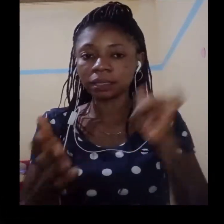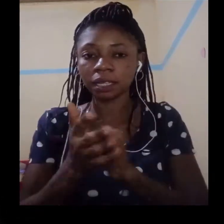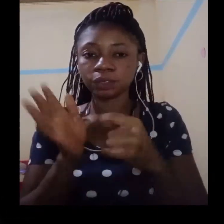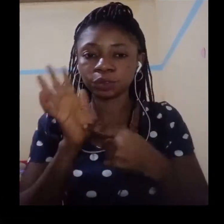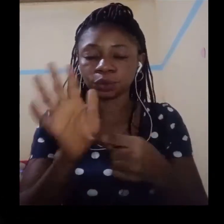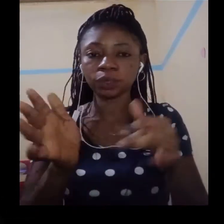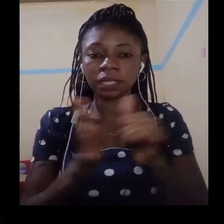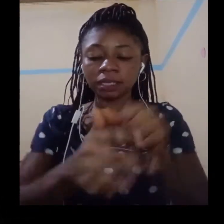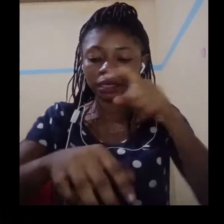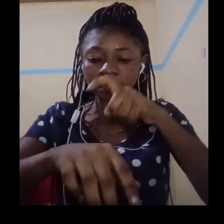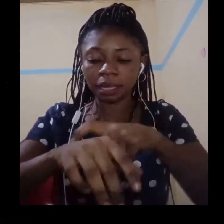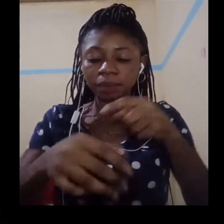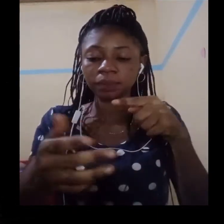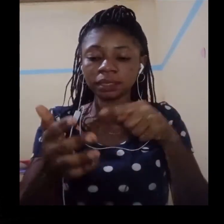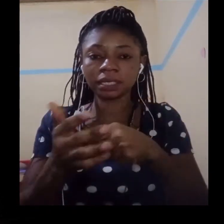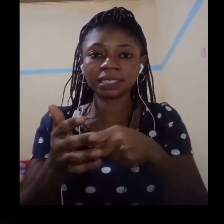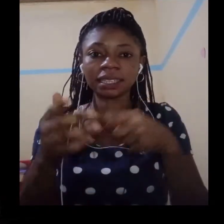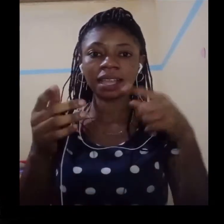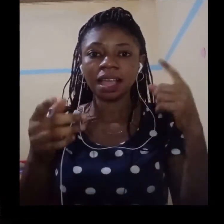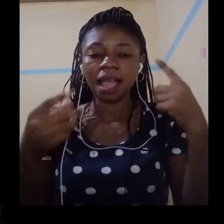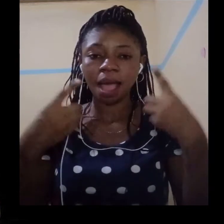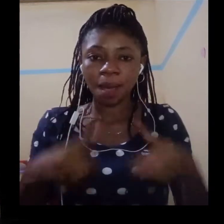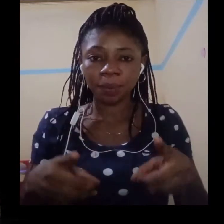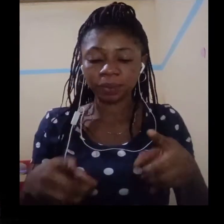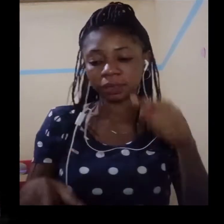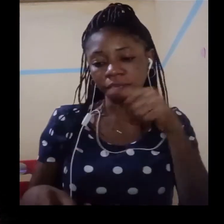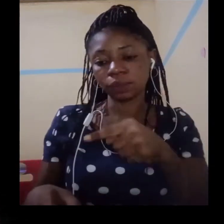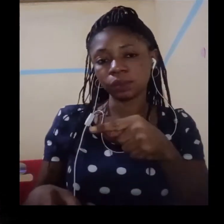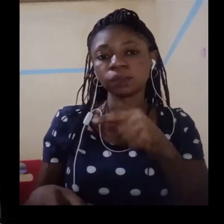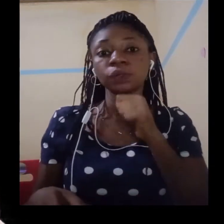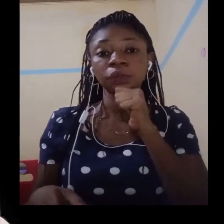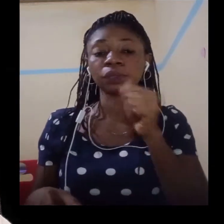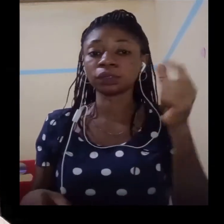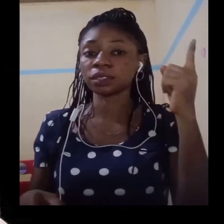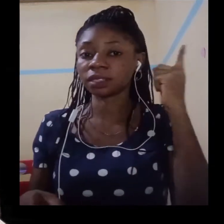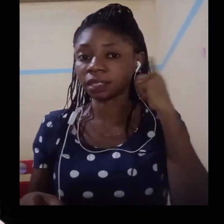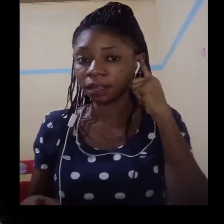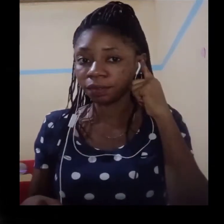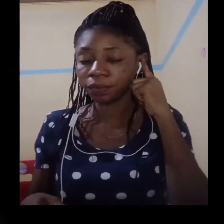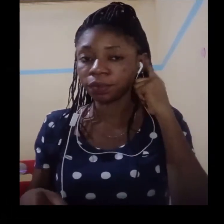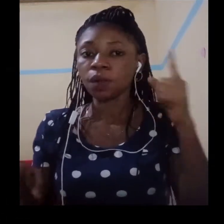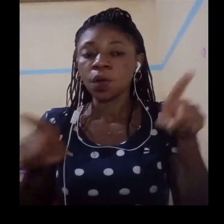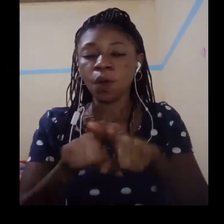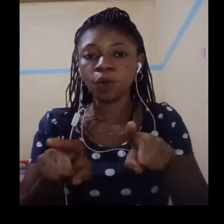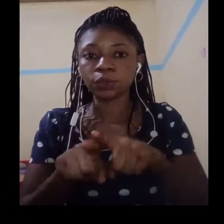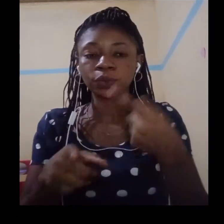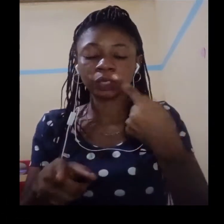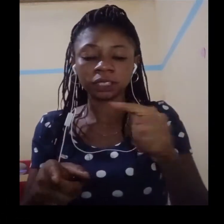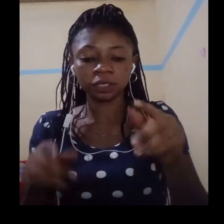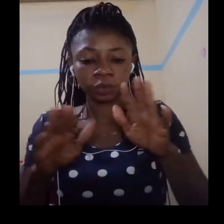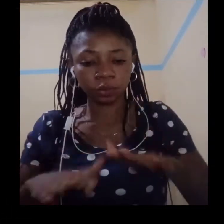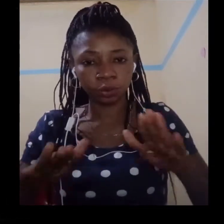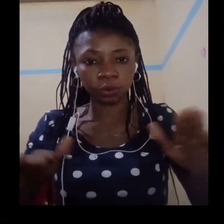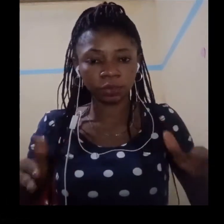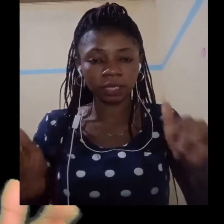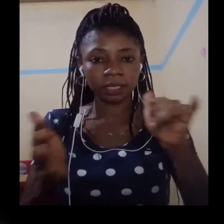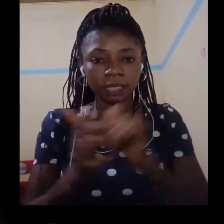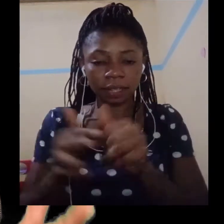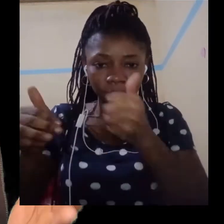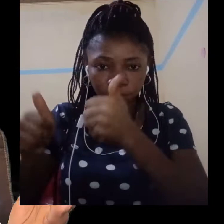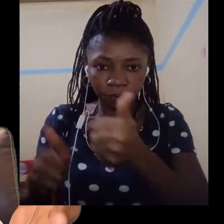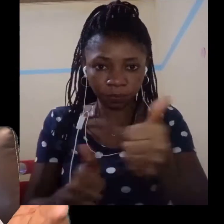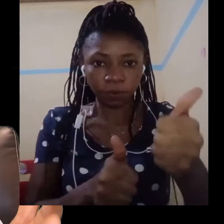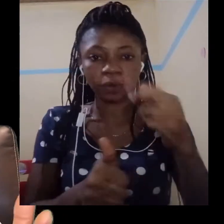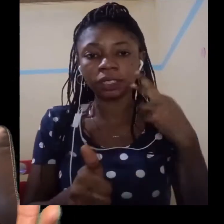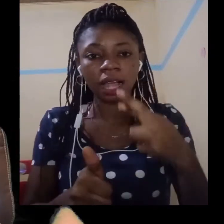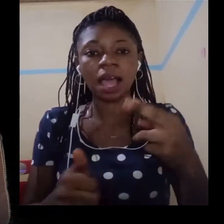signifying that at the time when this happened, that she wasn't deaf, neither were the children